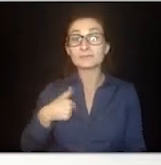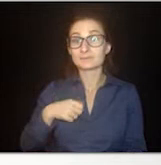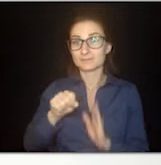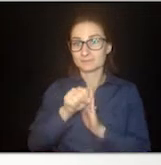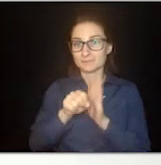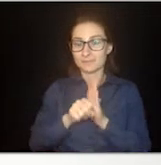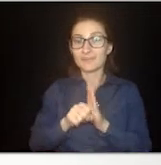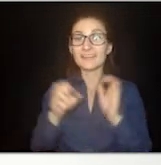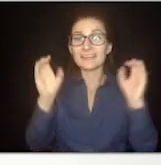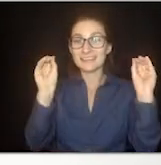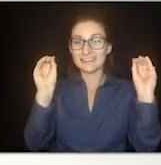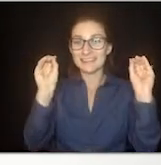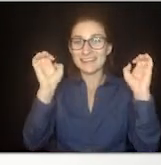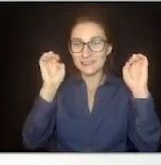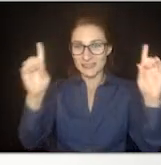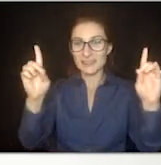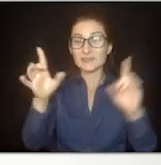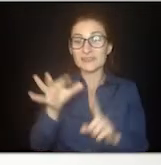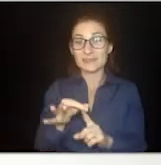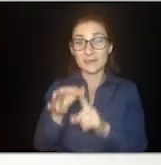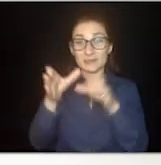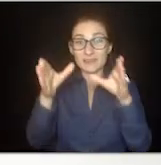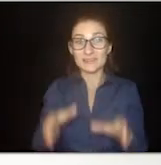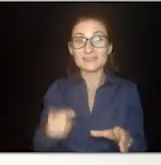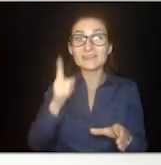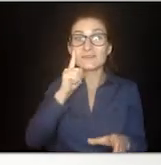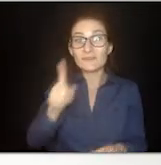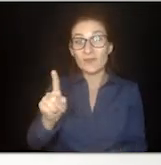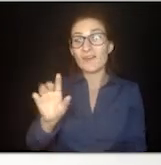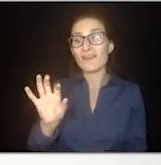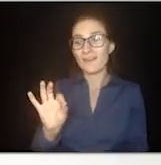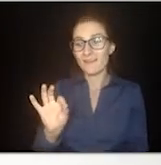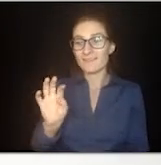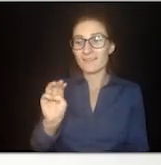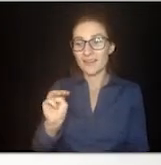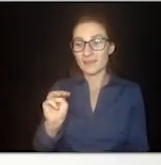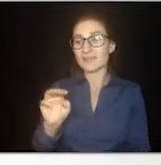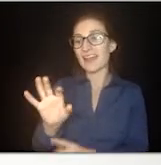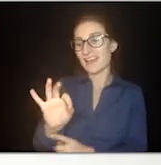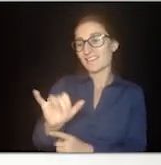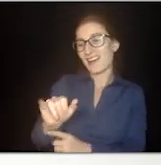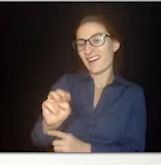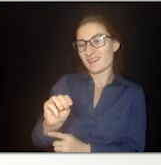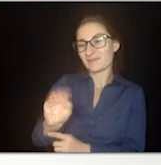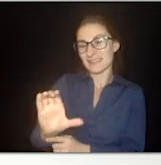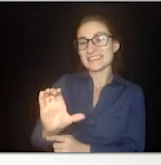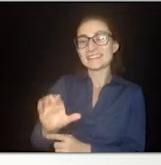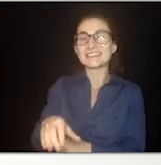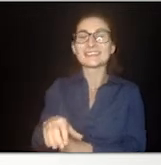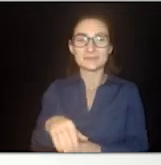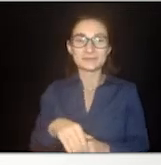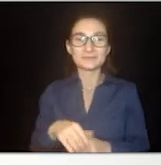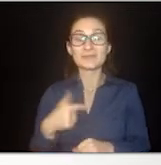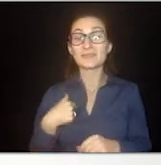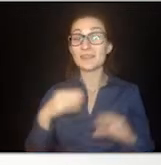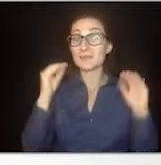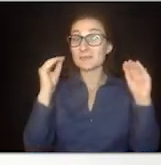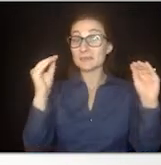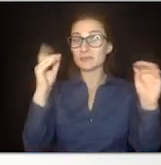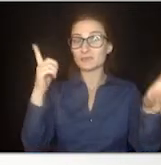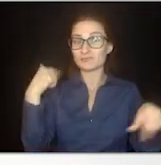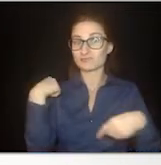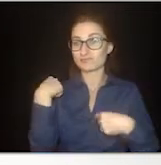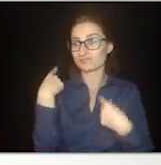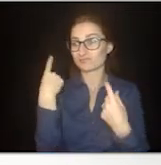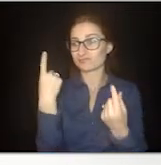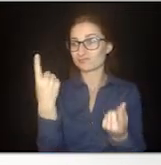an statewide educational specialist for the Florida Instructional Materials Center for the Visually Impaired. I have been teaching